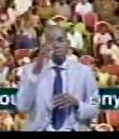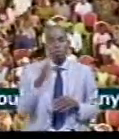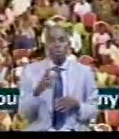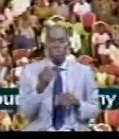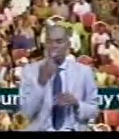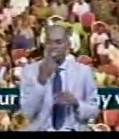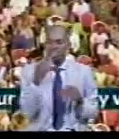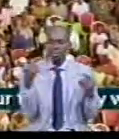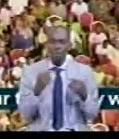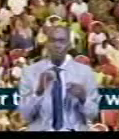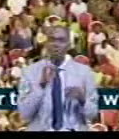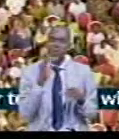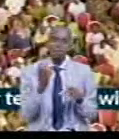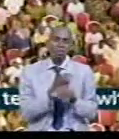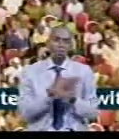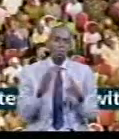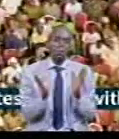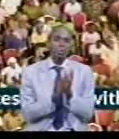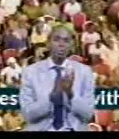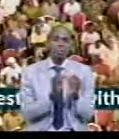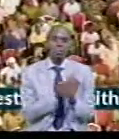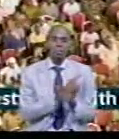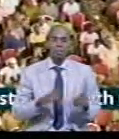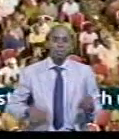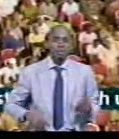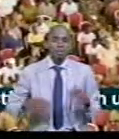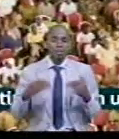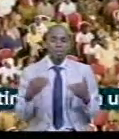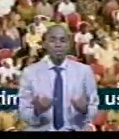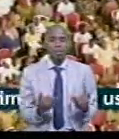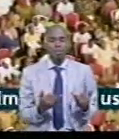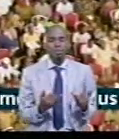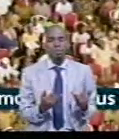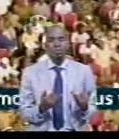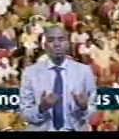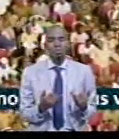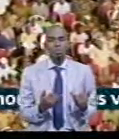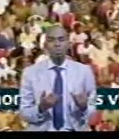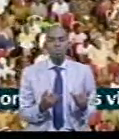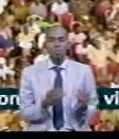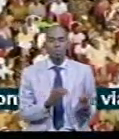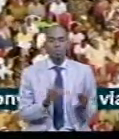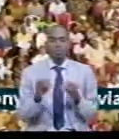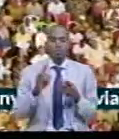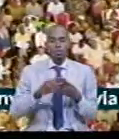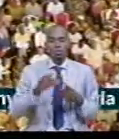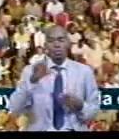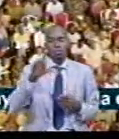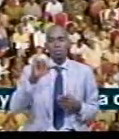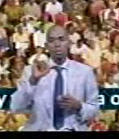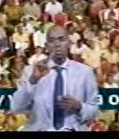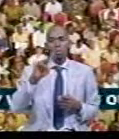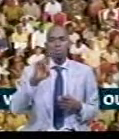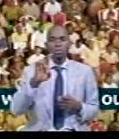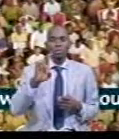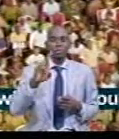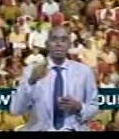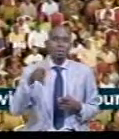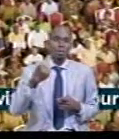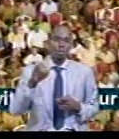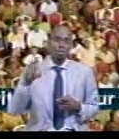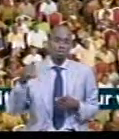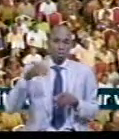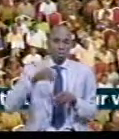gone. Praise the Lord. Now we take you to Liverpool, UK, for a live testimony.